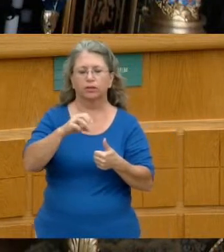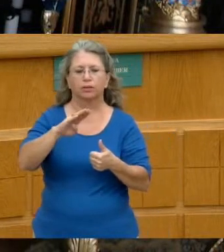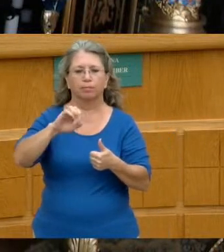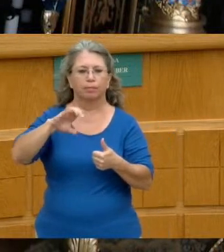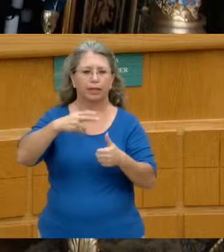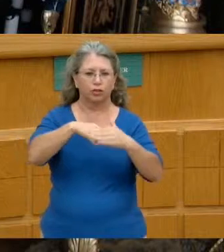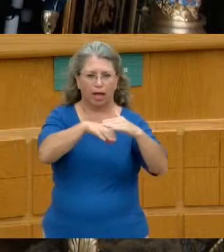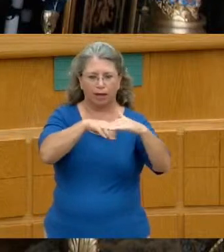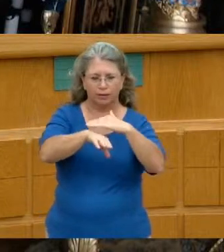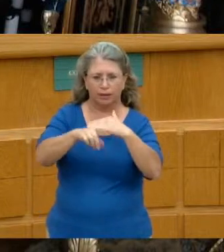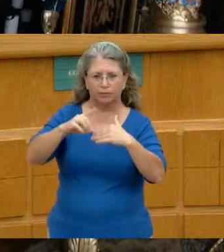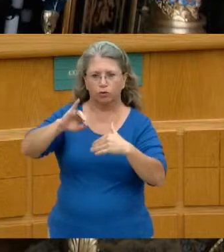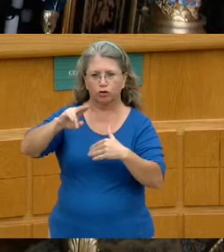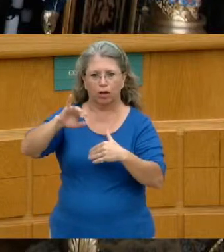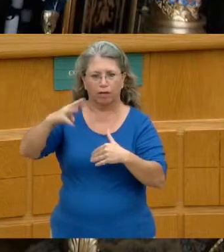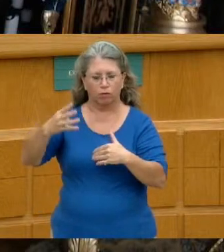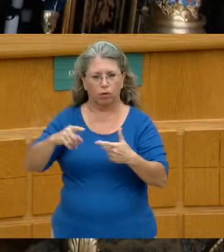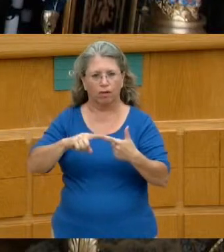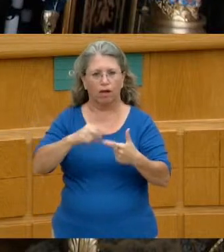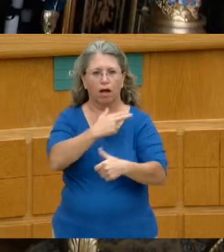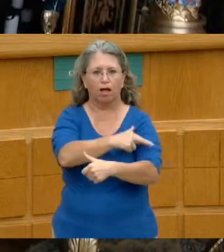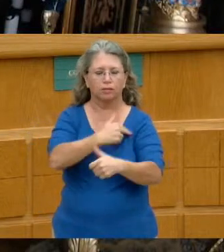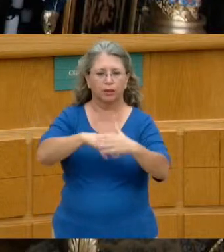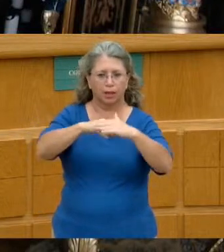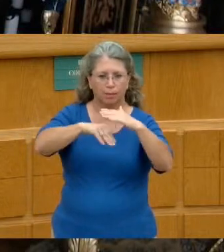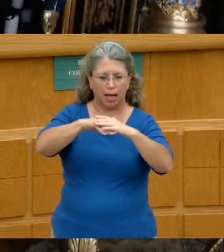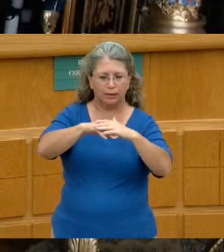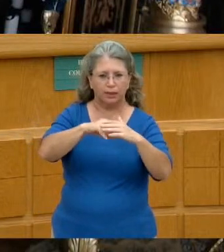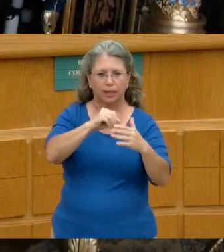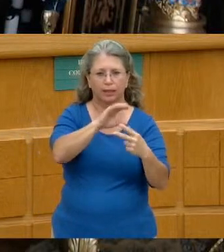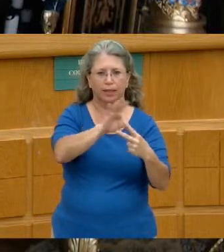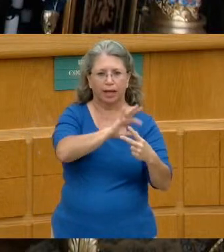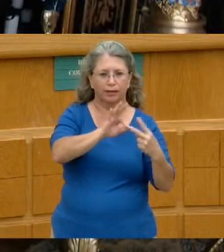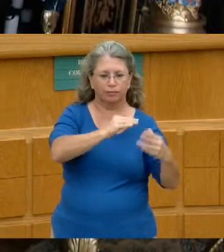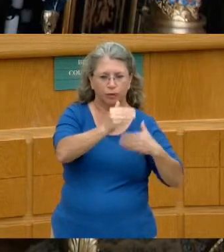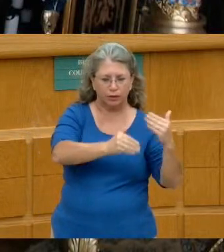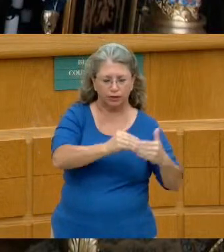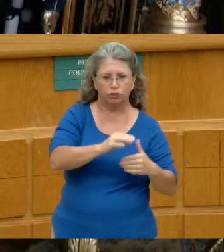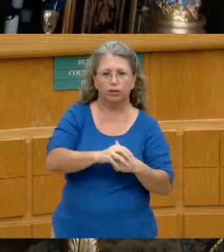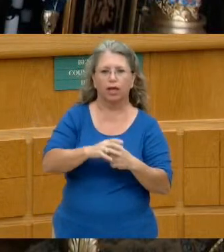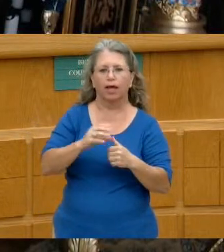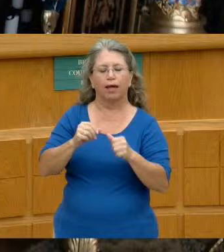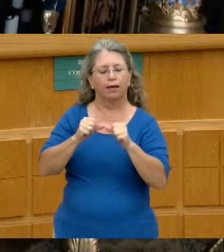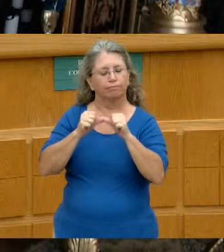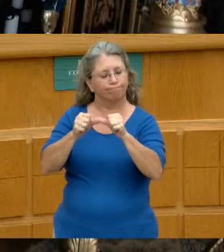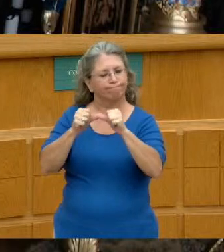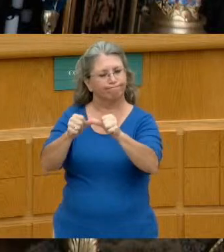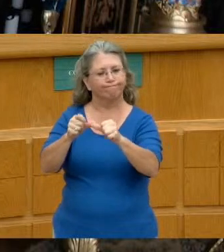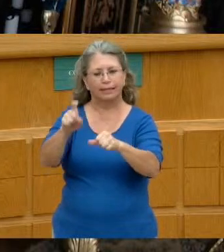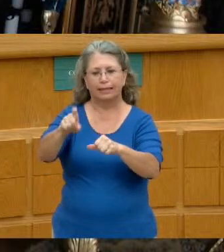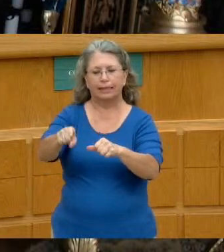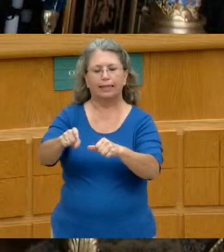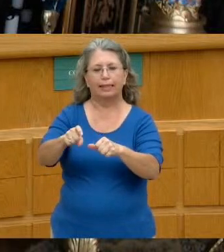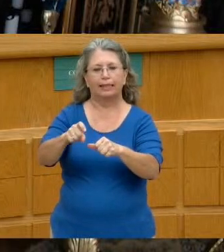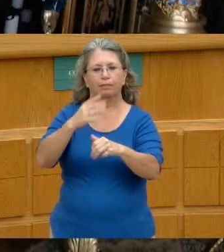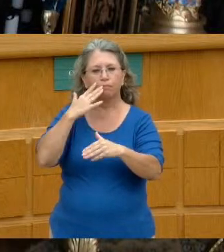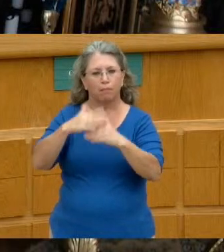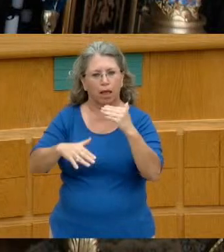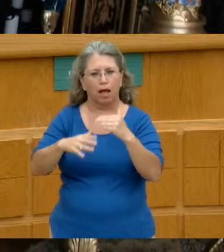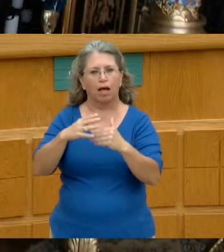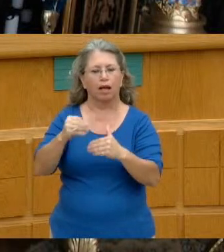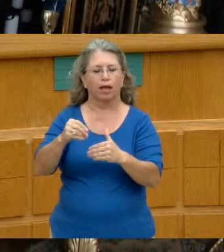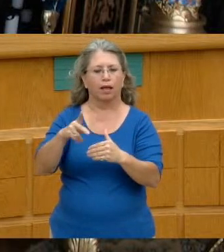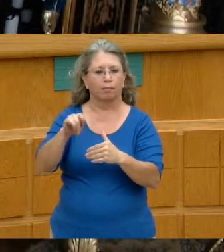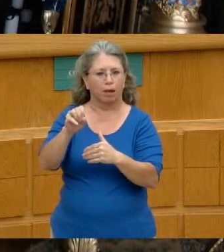weekend, hospital capacity and elective procedures, and the ongoing need for blood and convalescent plasma.